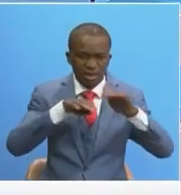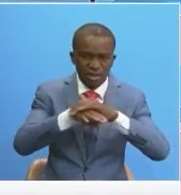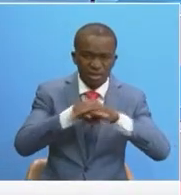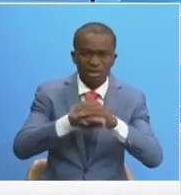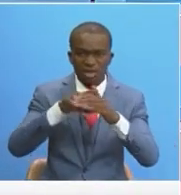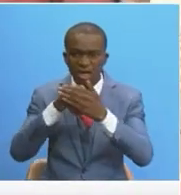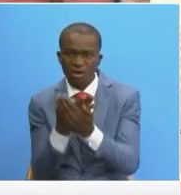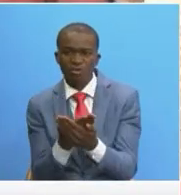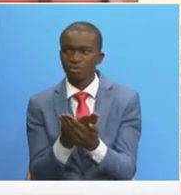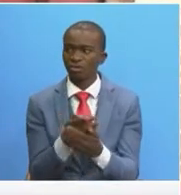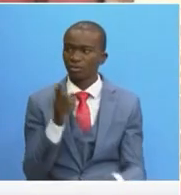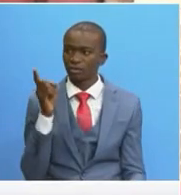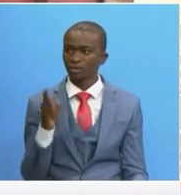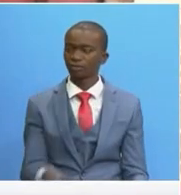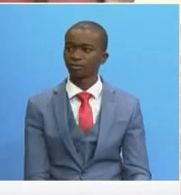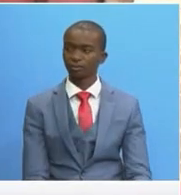following report.